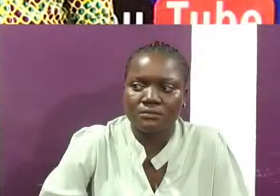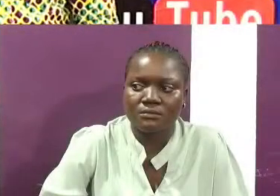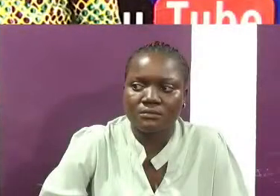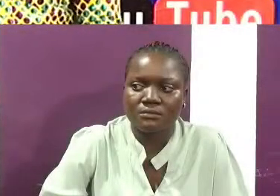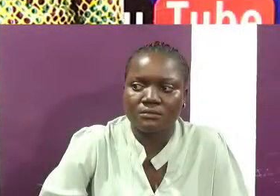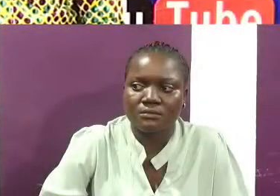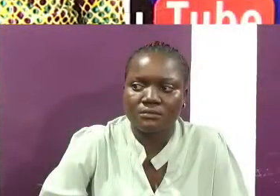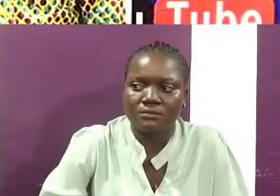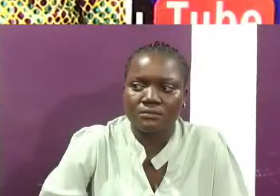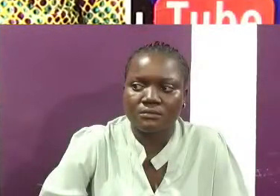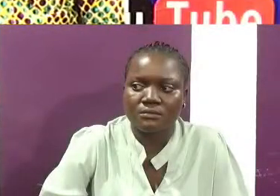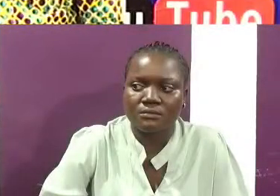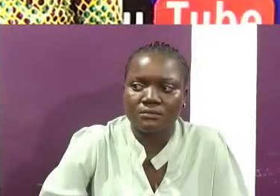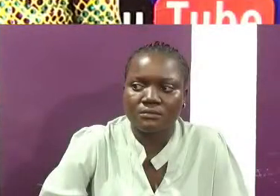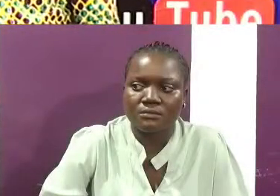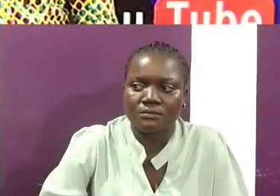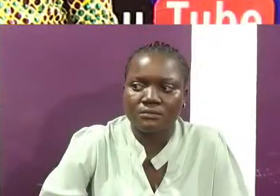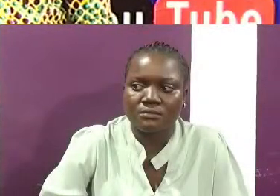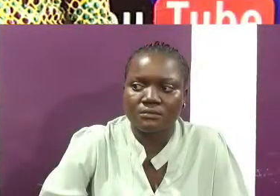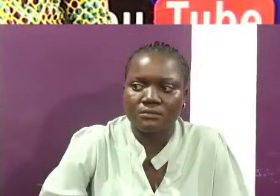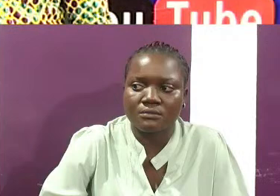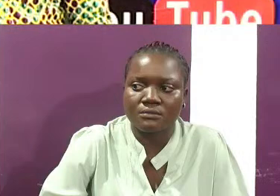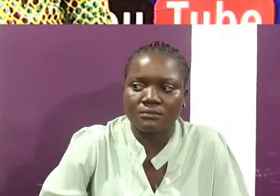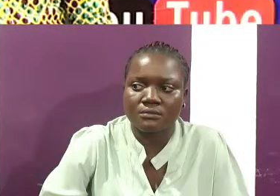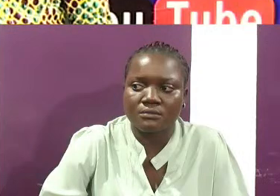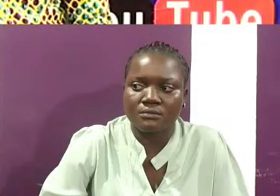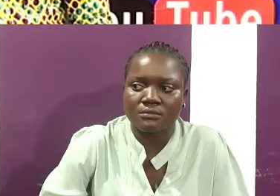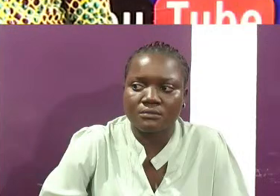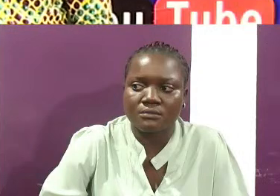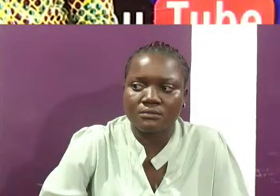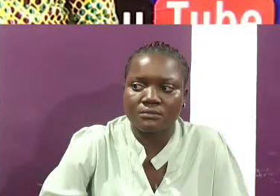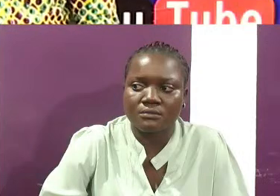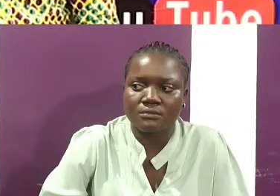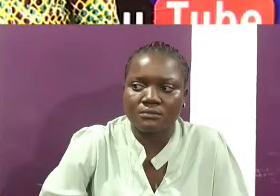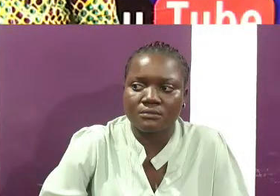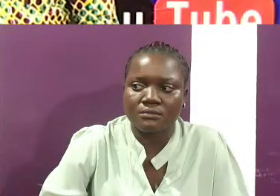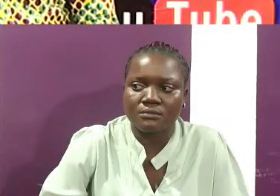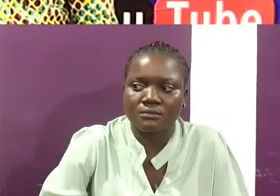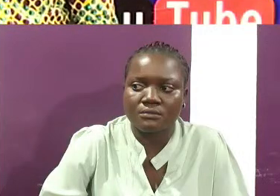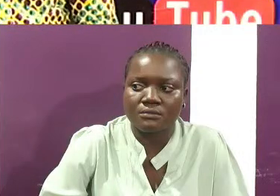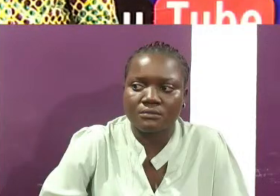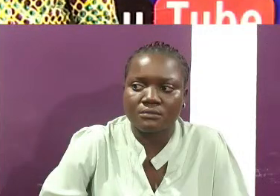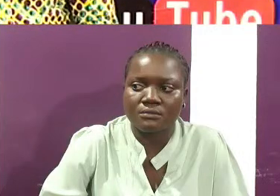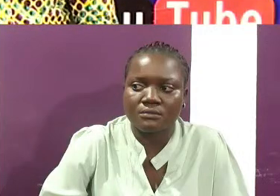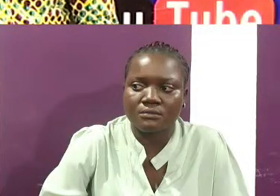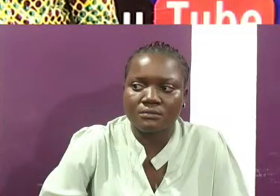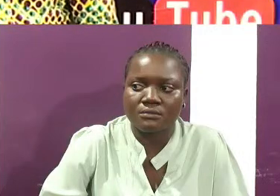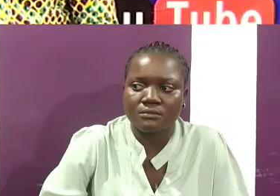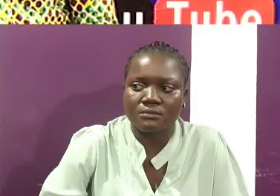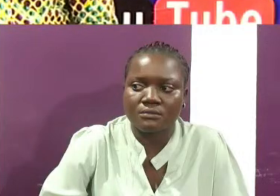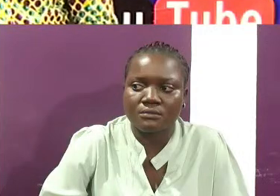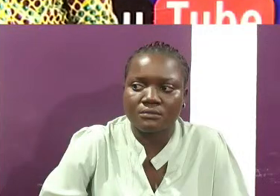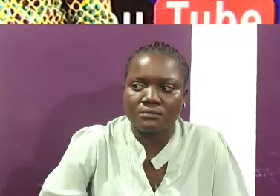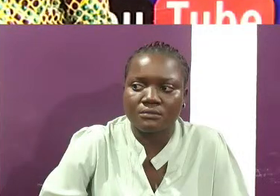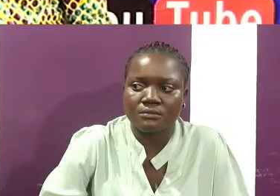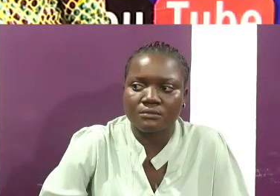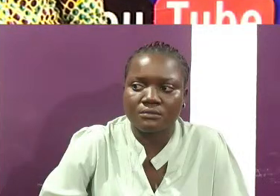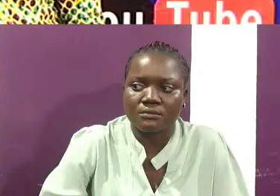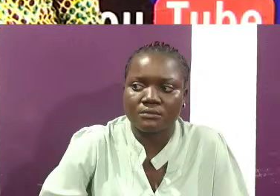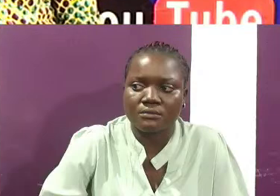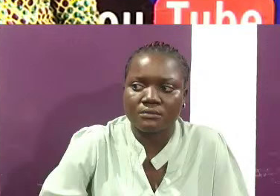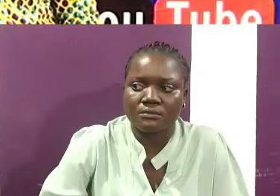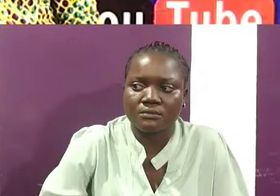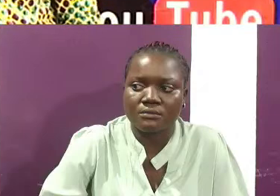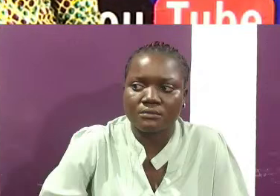Hello, Yaman Akwaba Eva Digital Lectureship. And then, the fourth day, Akwaba Pase, we're joining in